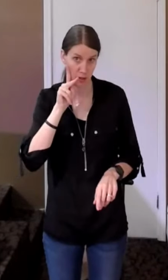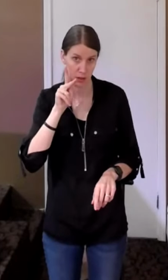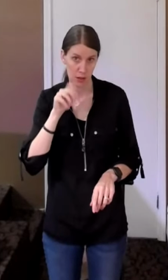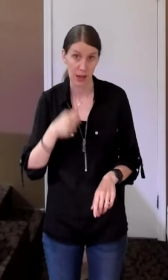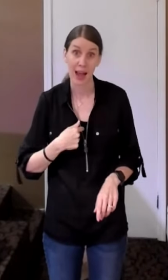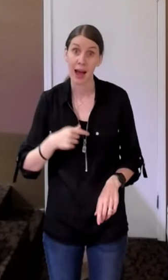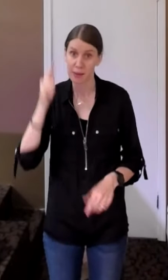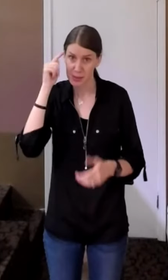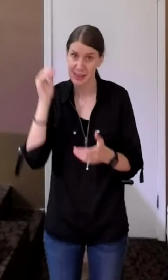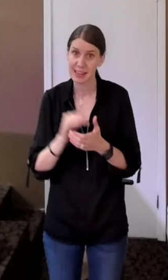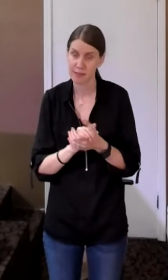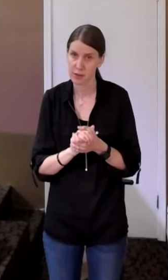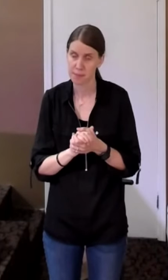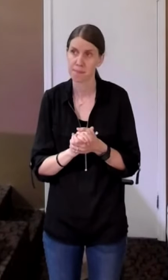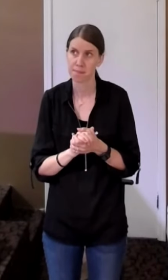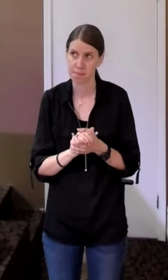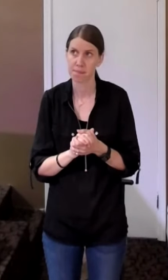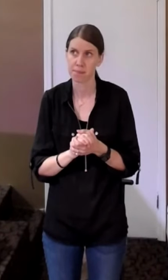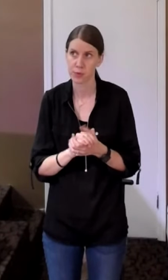I honestly believe,